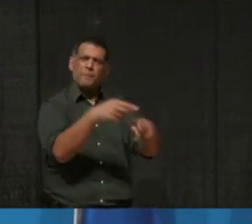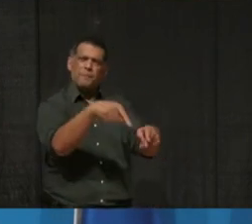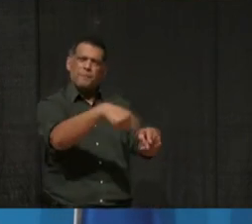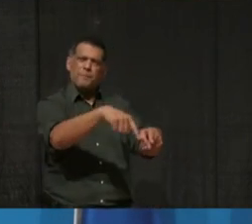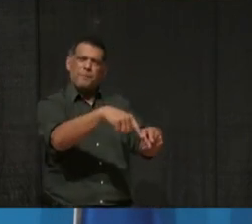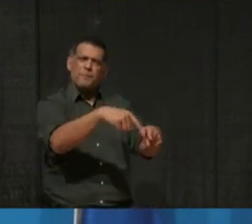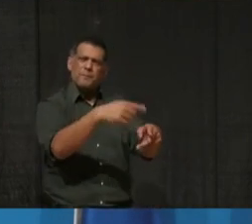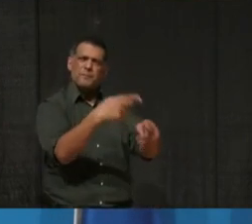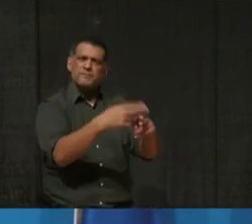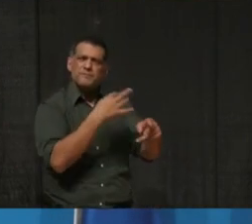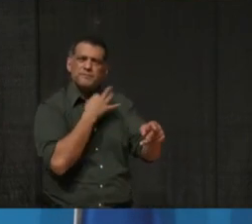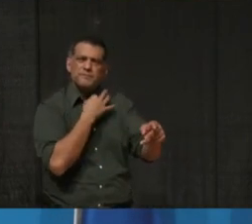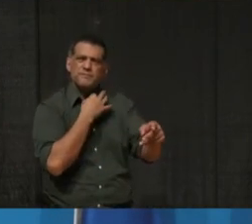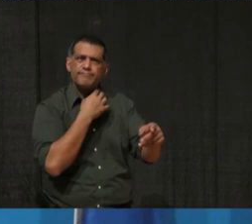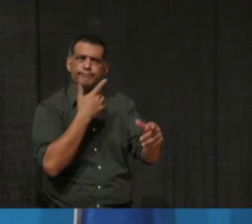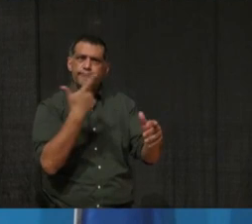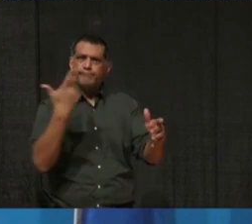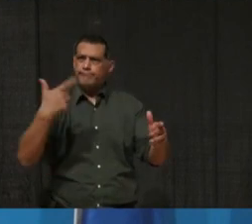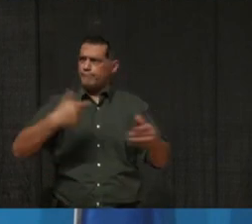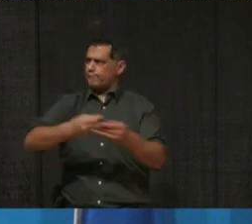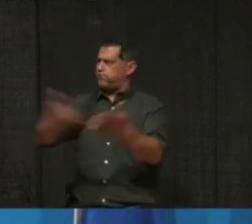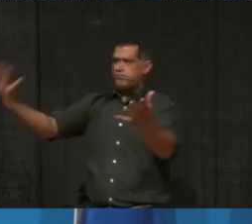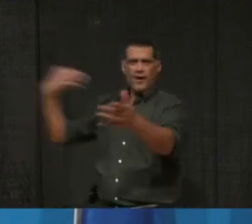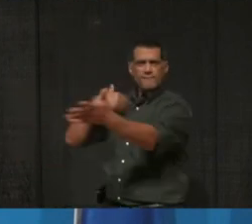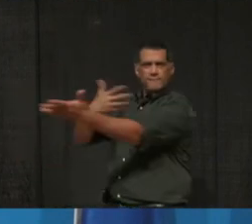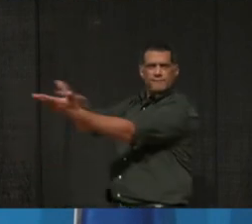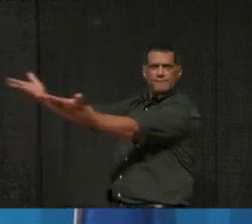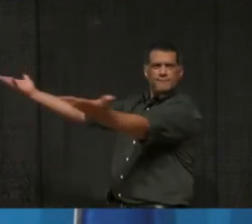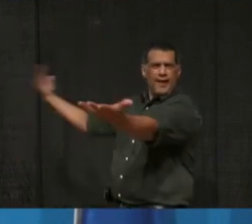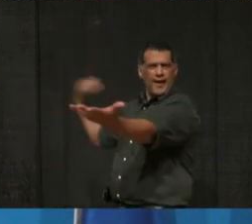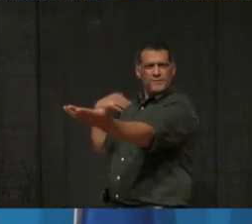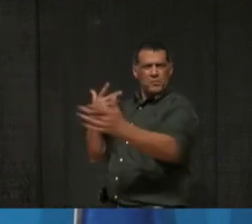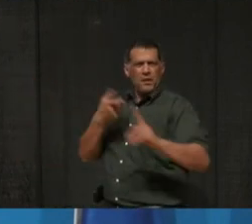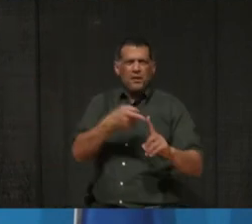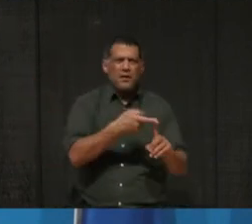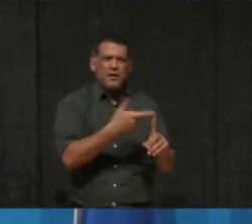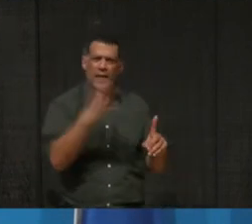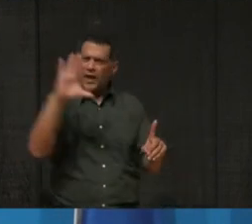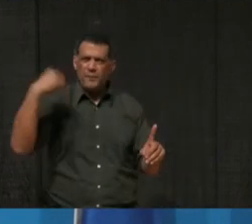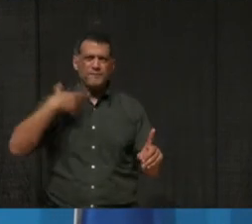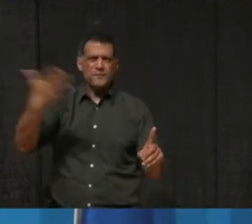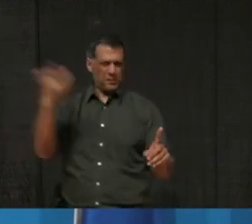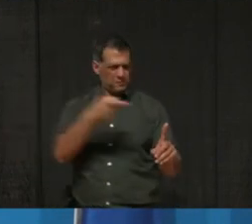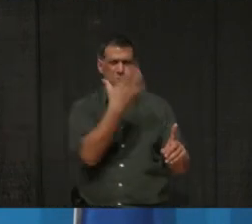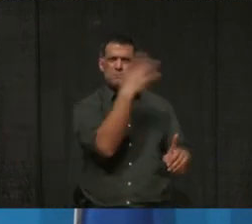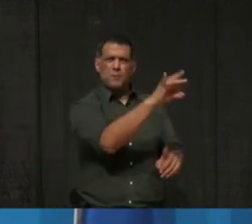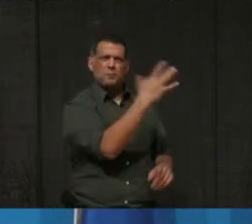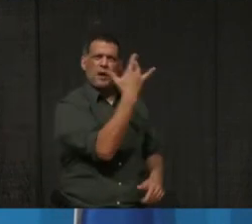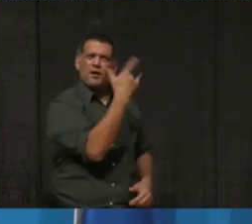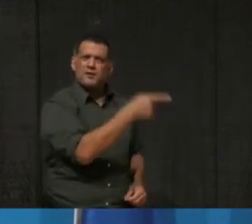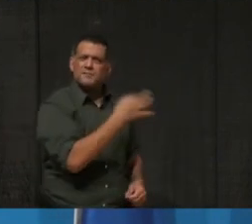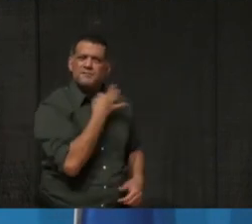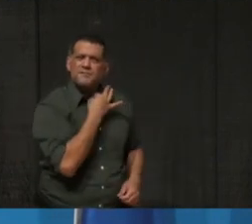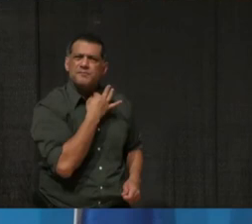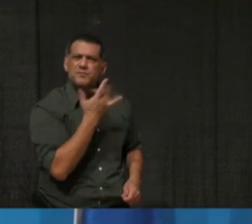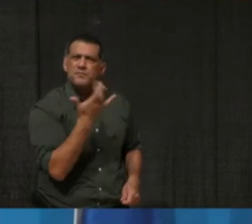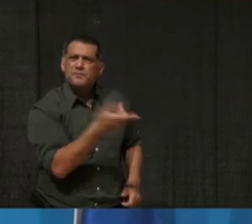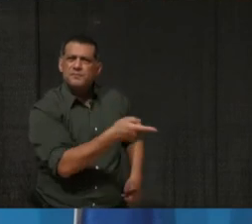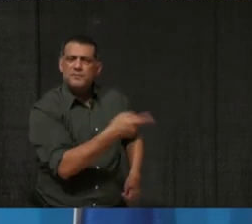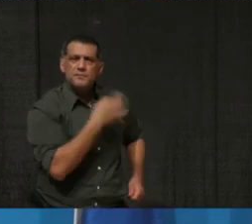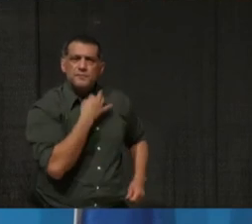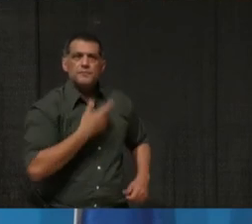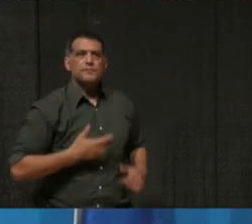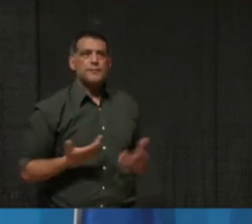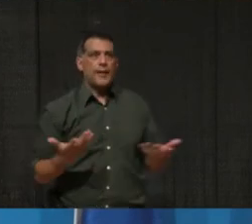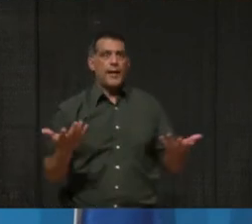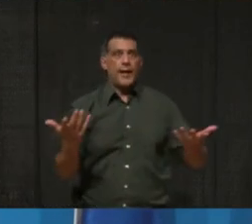though we have lots of qualified facilities here in Peel? So thanks, Khaled. I mean, I wouldn't presume to